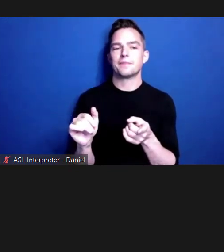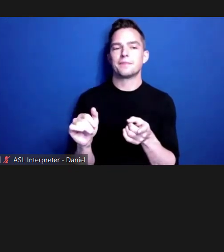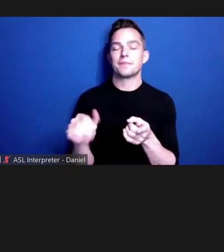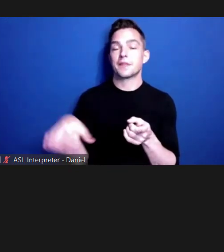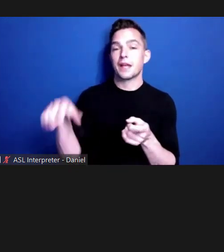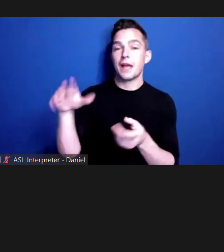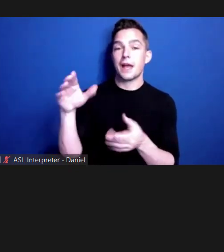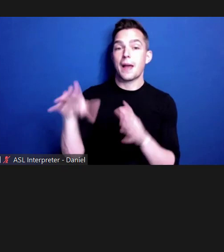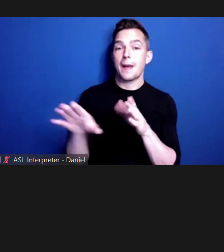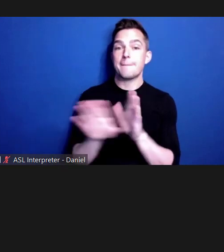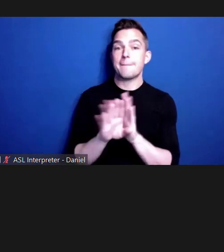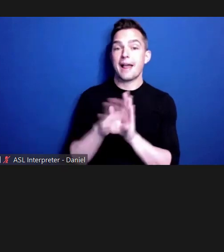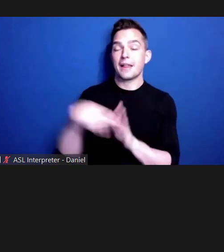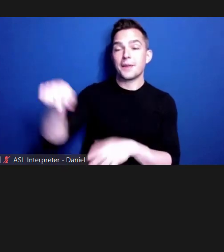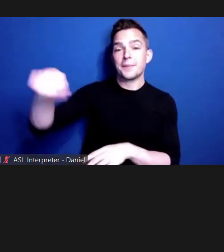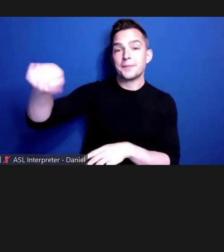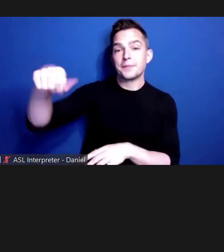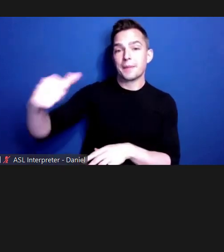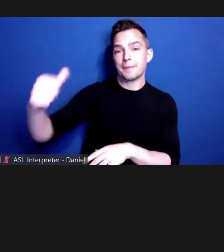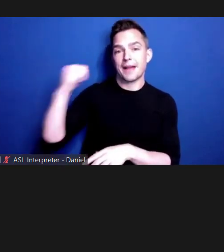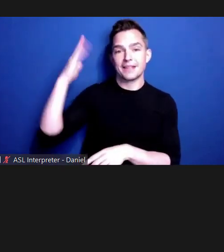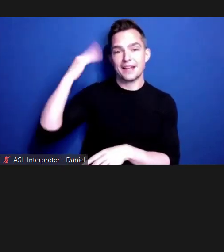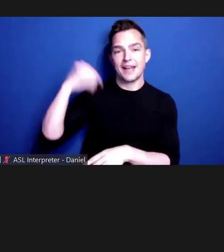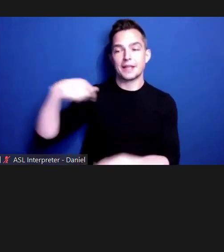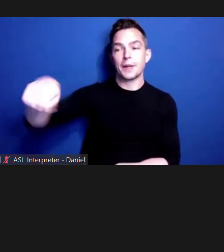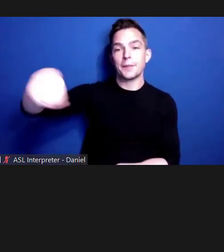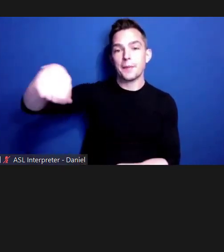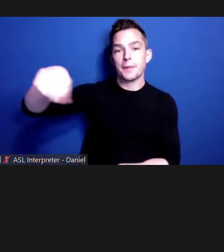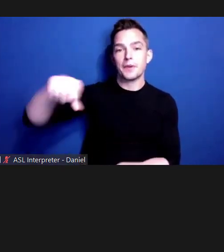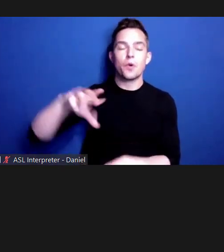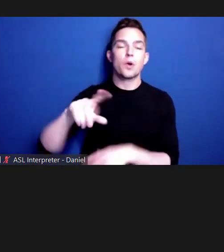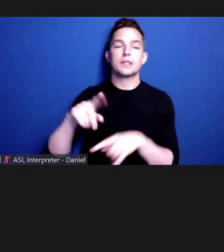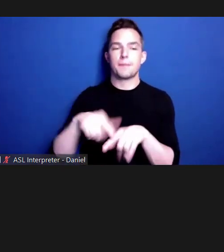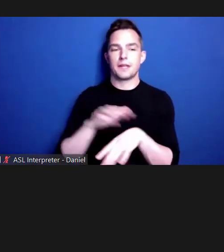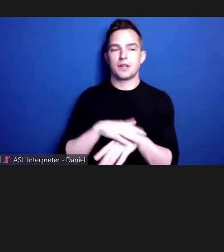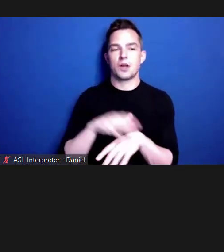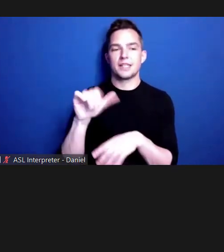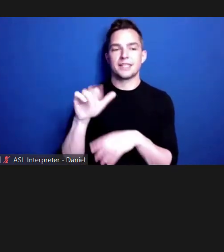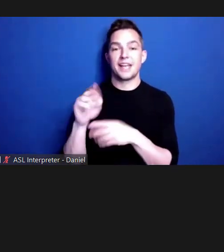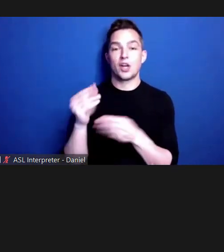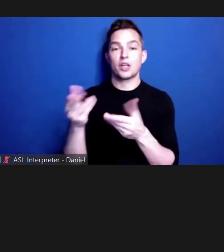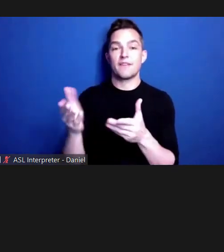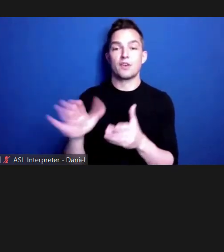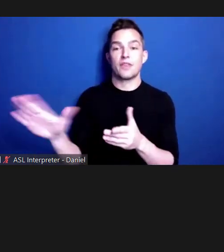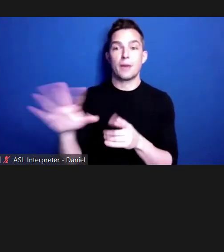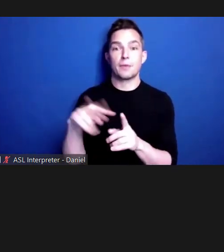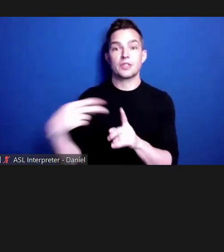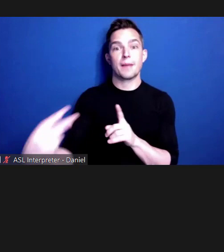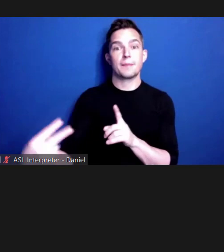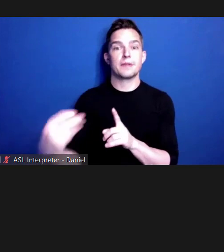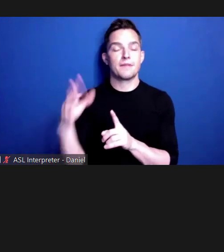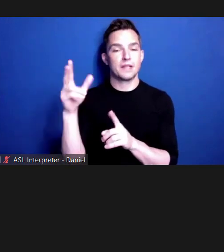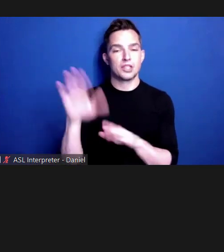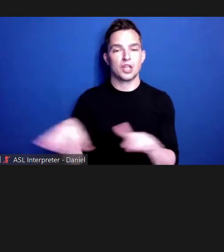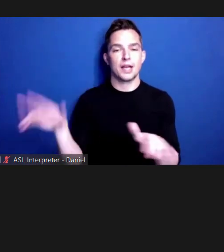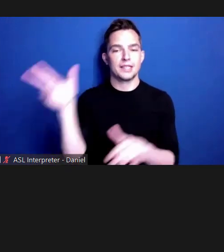ringing a bell behind a child's head, or depending solely on caregivers' perceptions of a child's hearing. Now, don't get